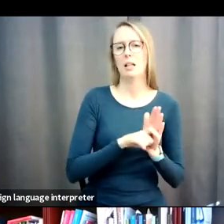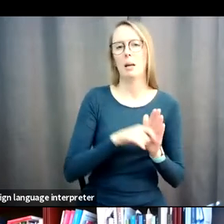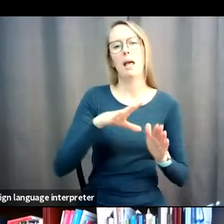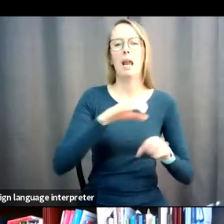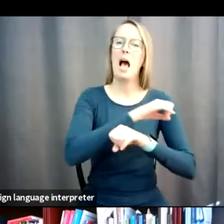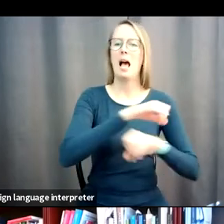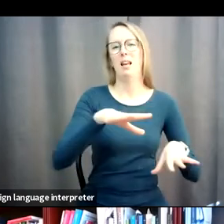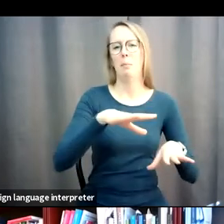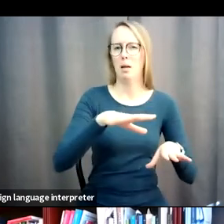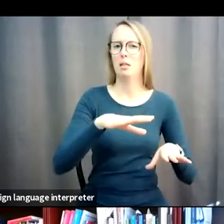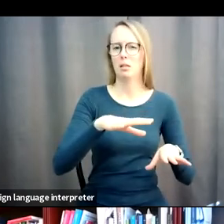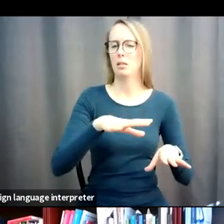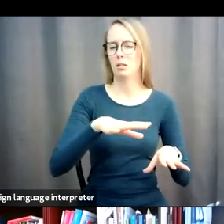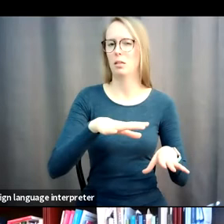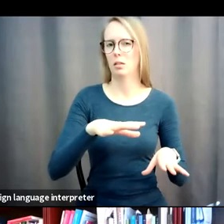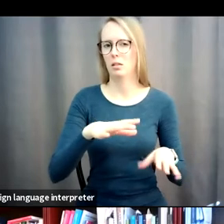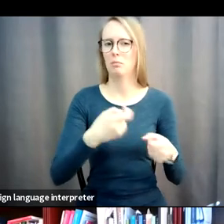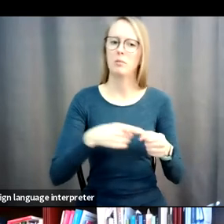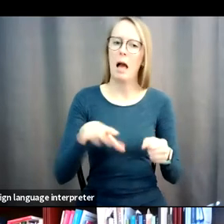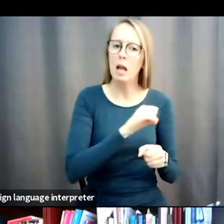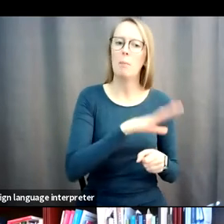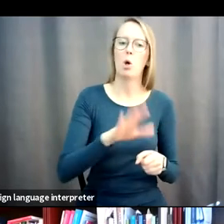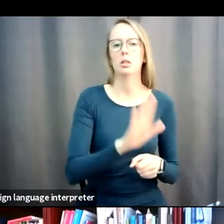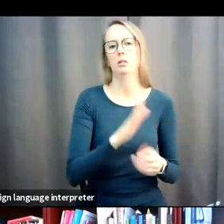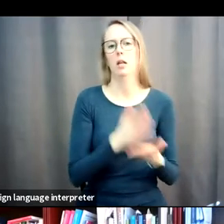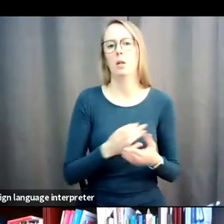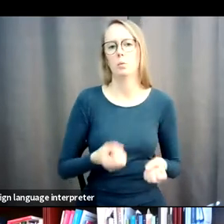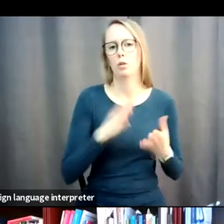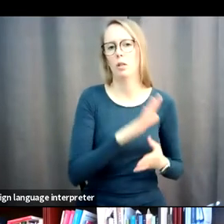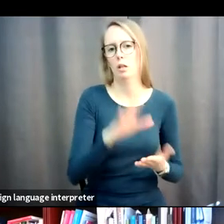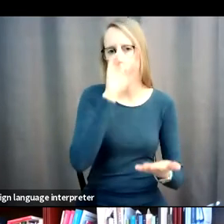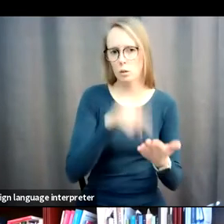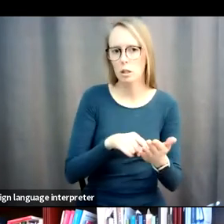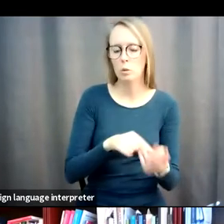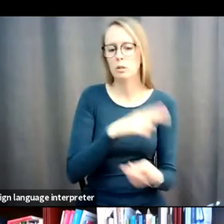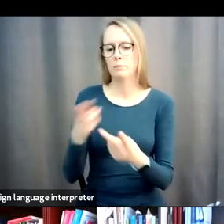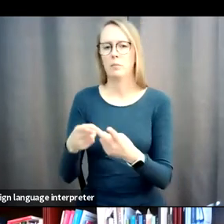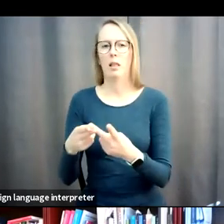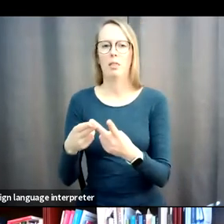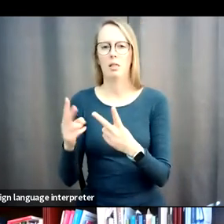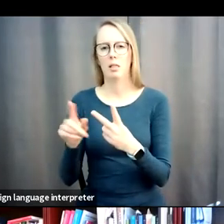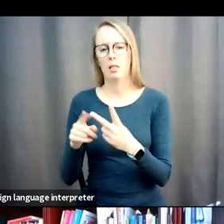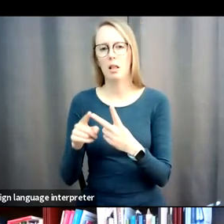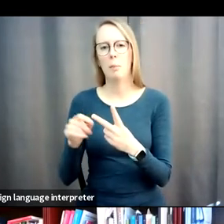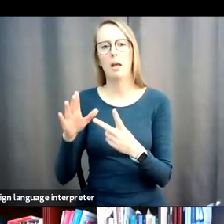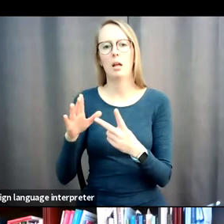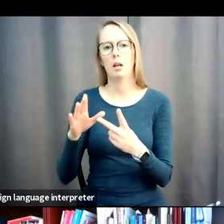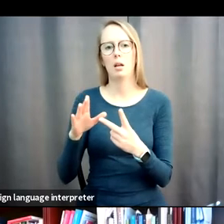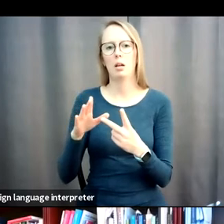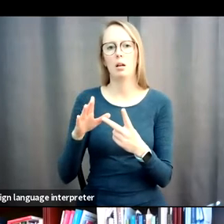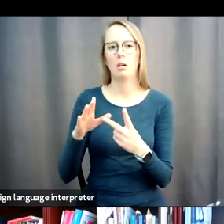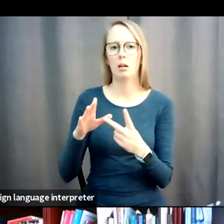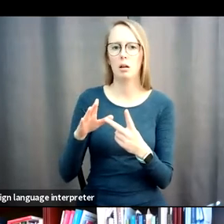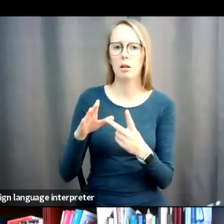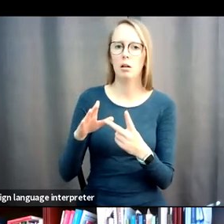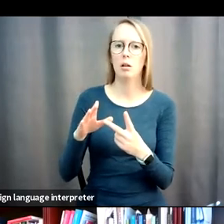general part on all children's right to express views in all matters. And then the second one is more on judicial